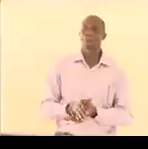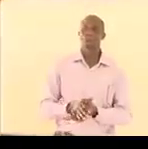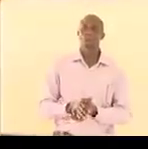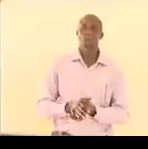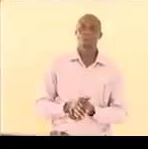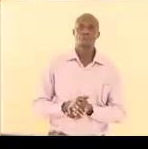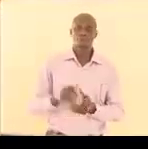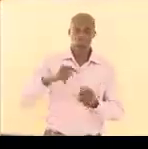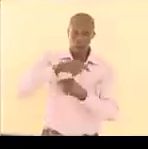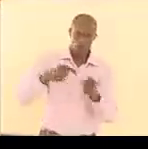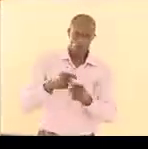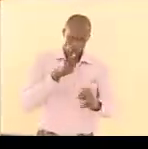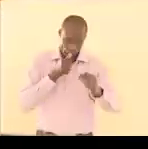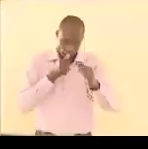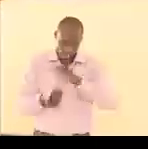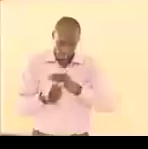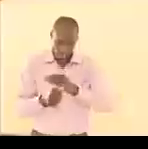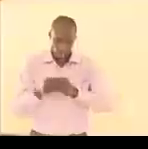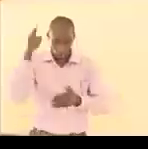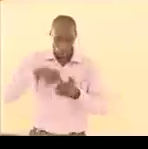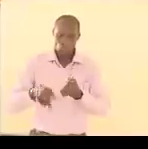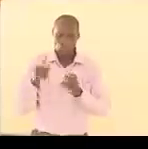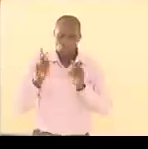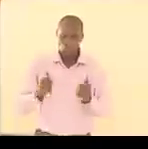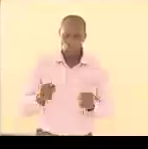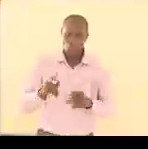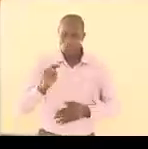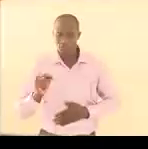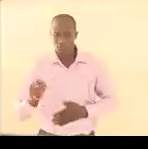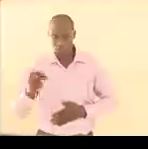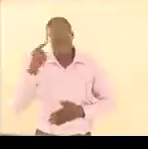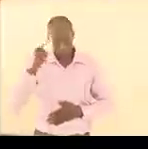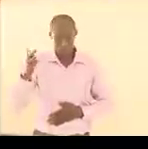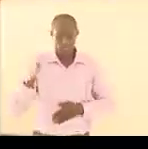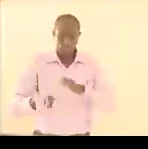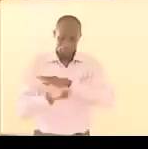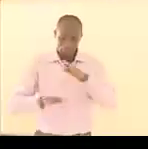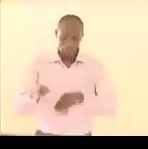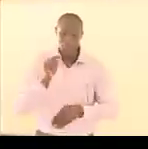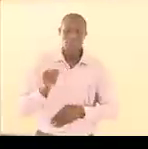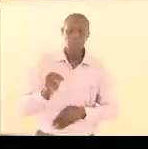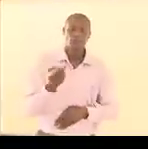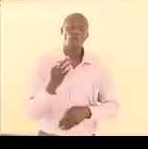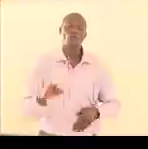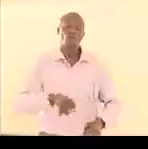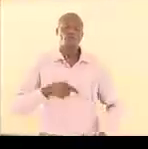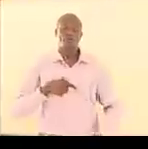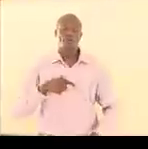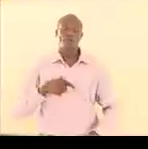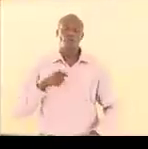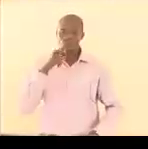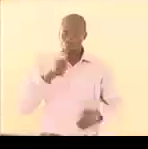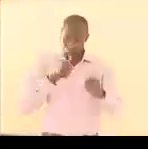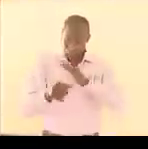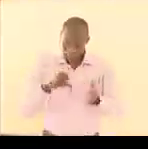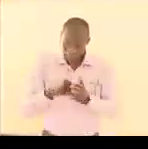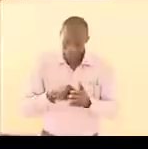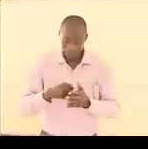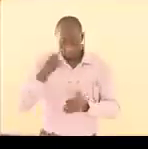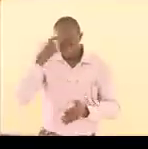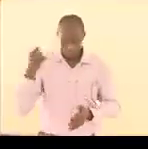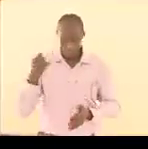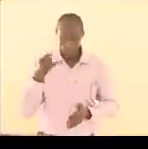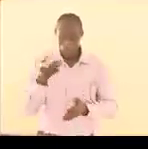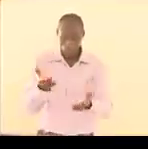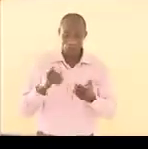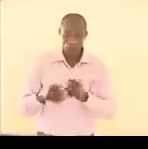Corruption. When you hoard what people need for the basic necessities of their life, you hoard it